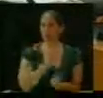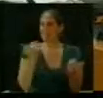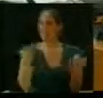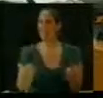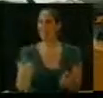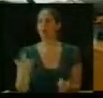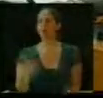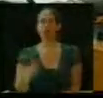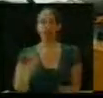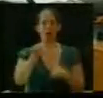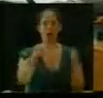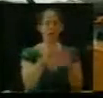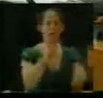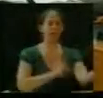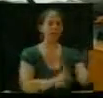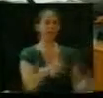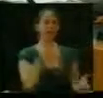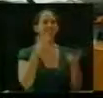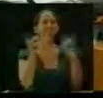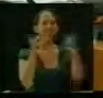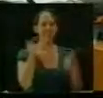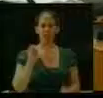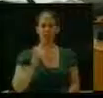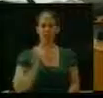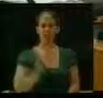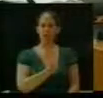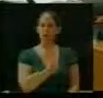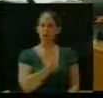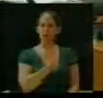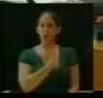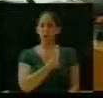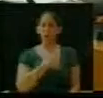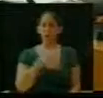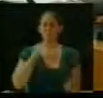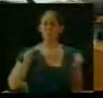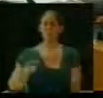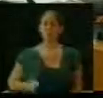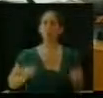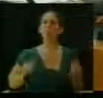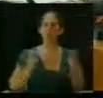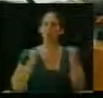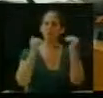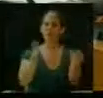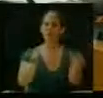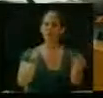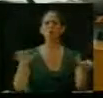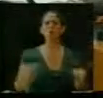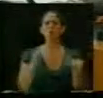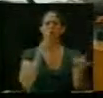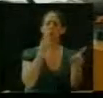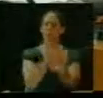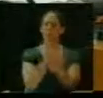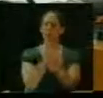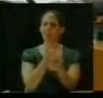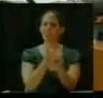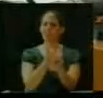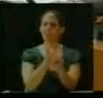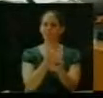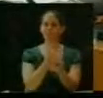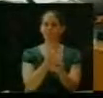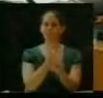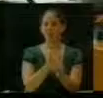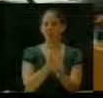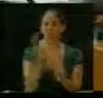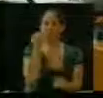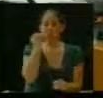now, we're the stock of Knox County, and I want to move this body forward, and let's do what's right. Guys, this is only recommendations. If we don't like